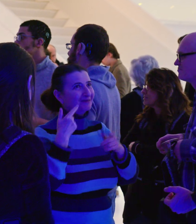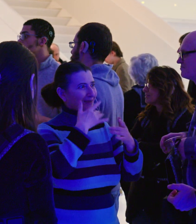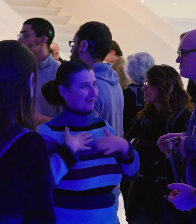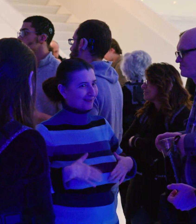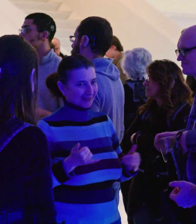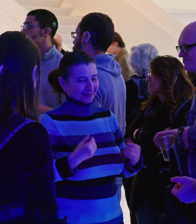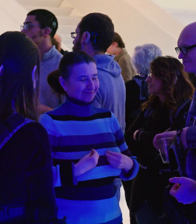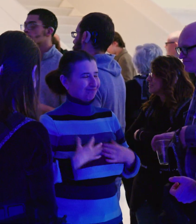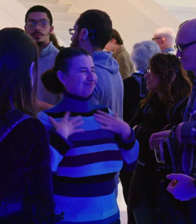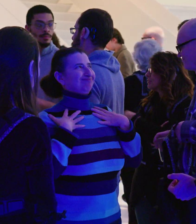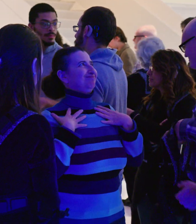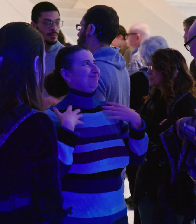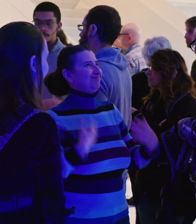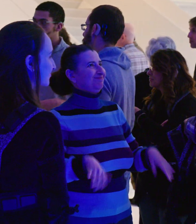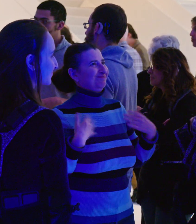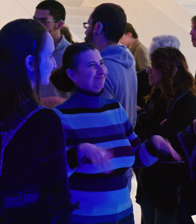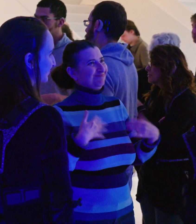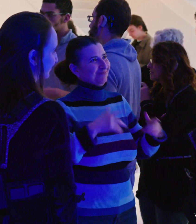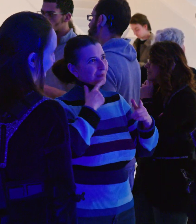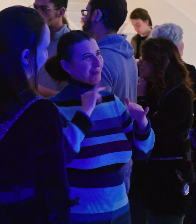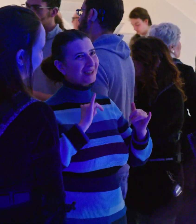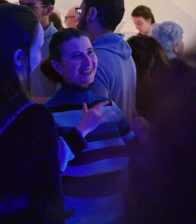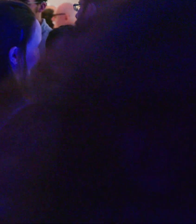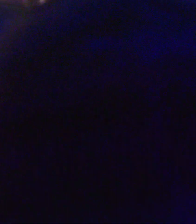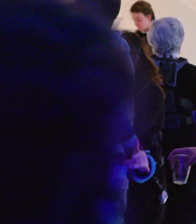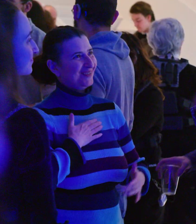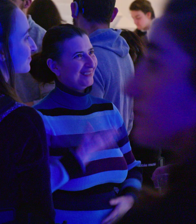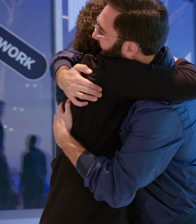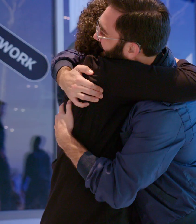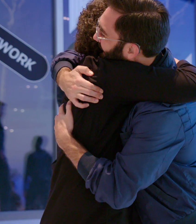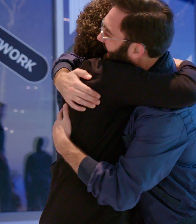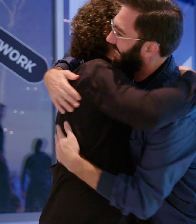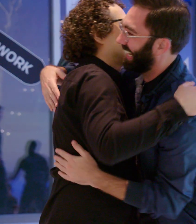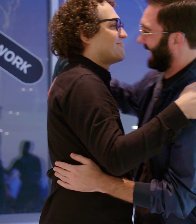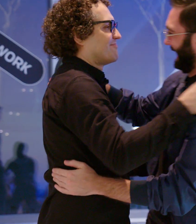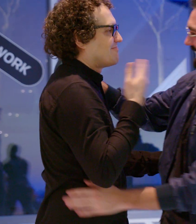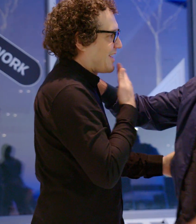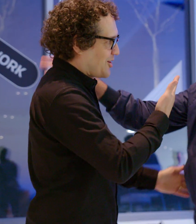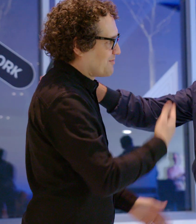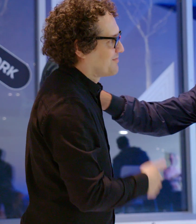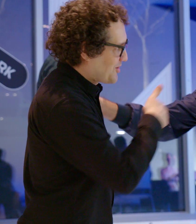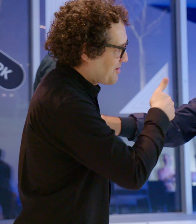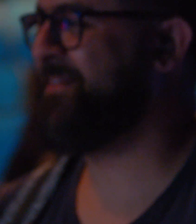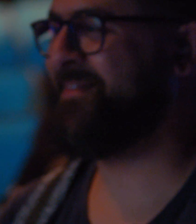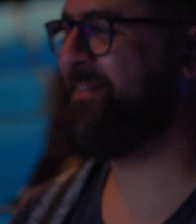but it was an extremely successful night from all standpoints. I couldn't be happier.